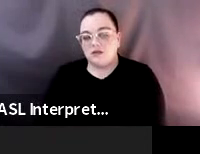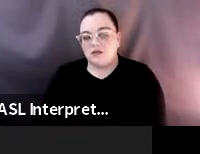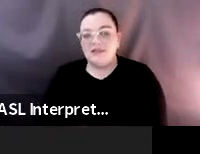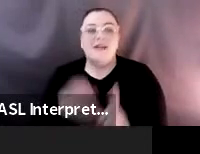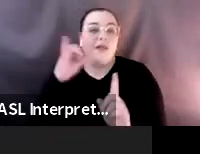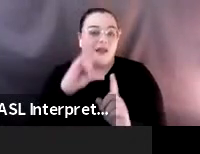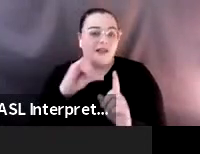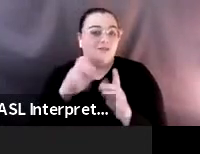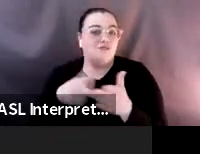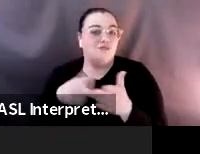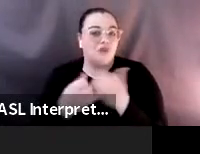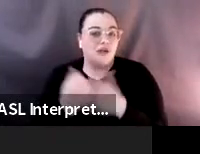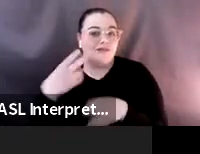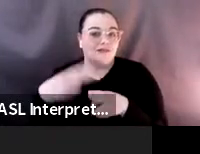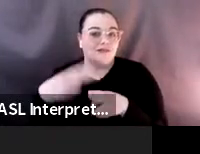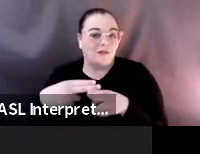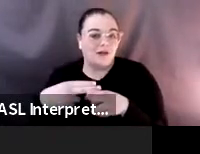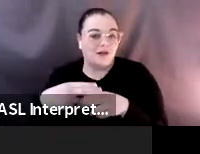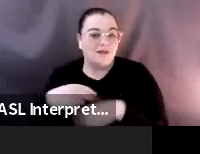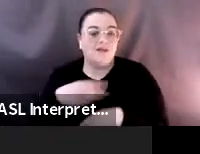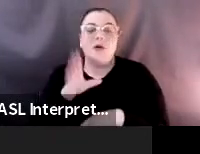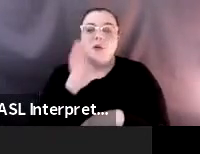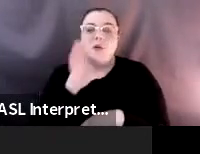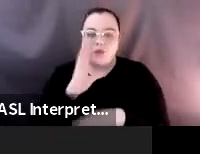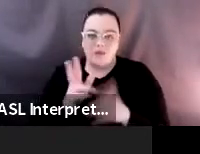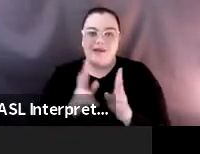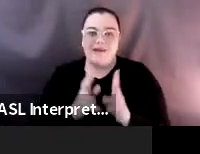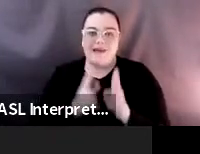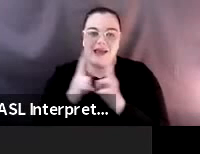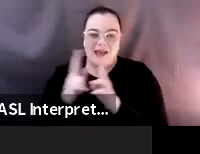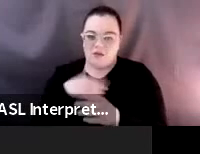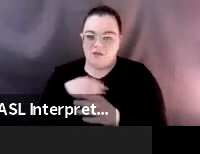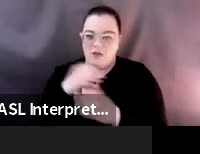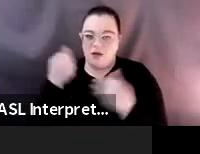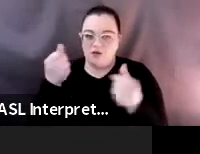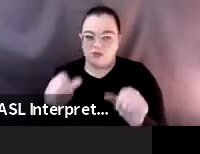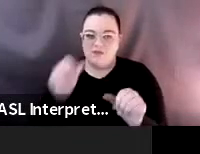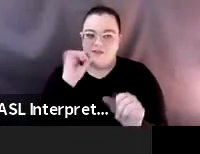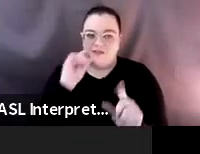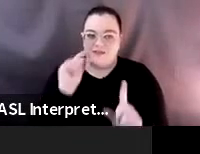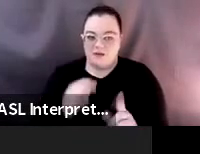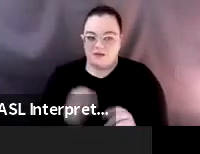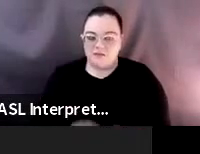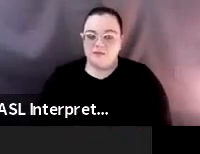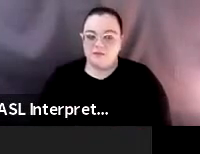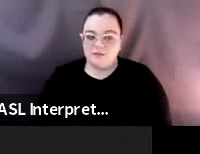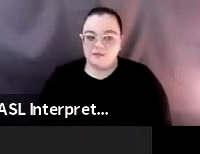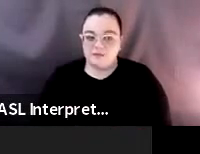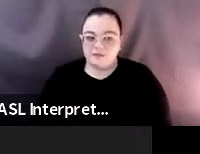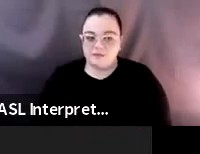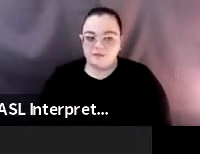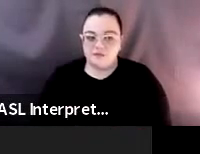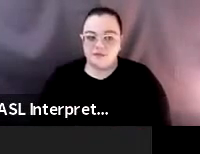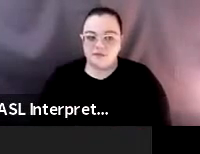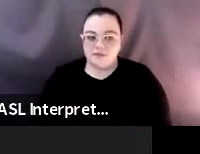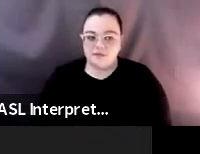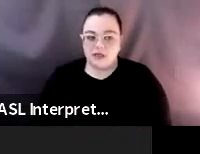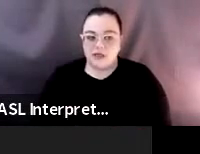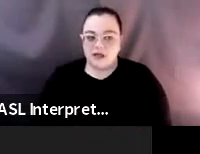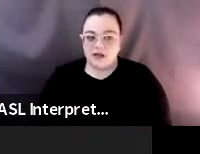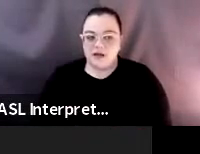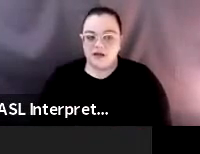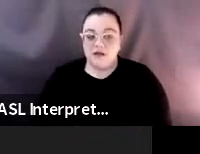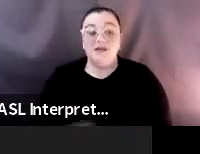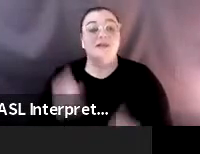name. I'm going to be editing my, my audition for the role of Car Shopper. So I'm going to hit OK. And now you can see the sort of film